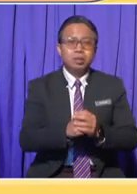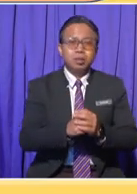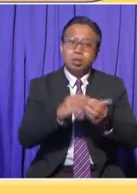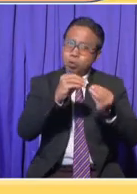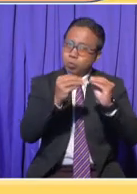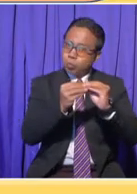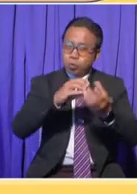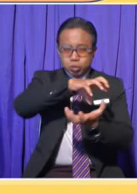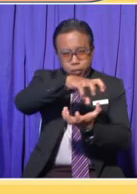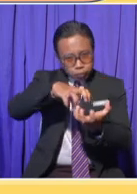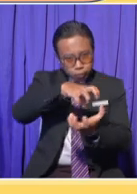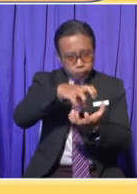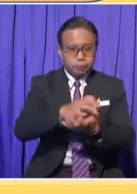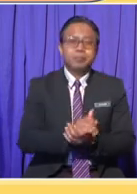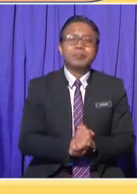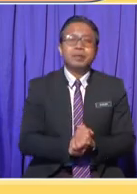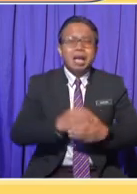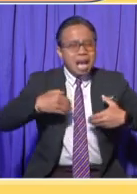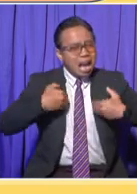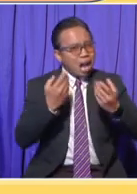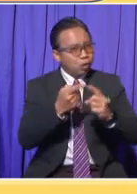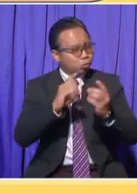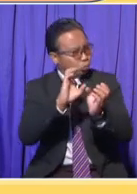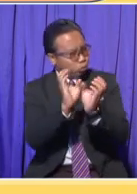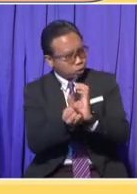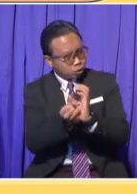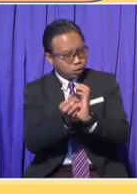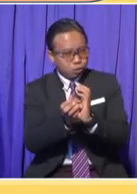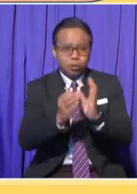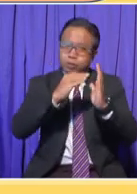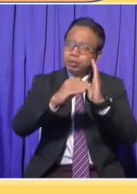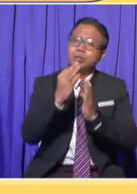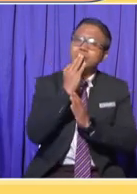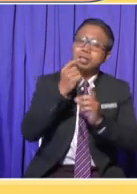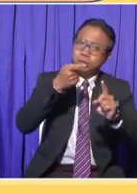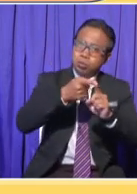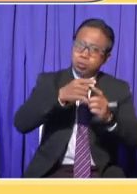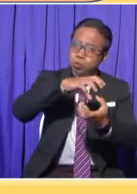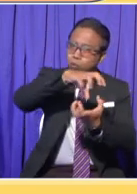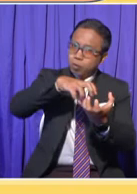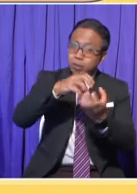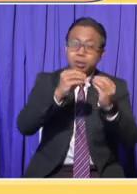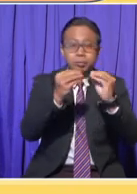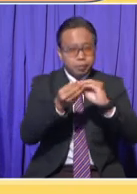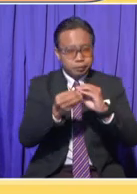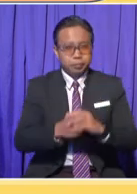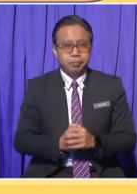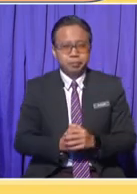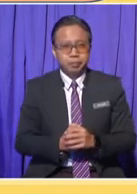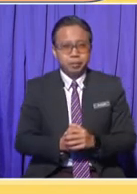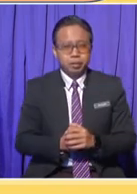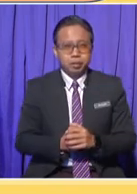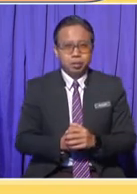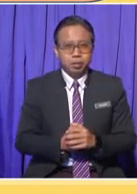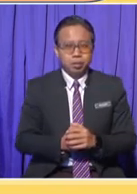mixed numbers. How to change the improper fractions to mixed numbers?